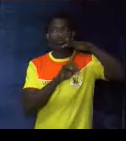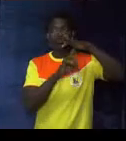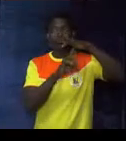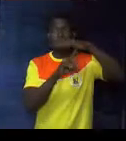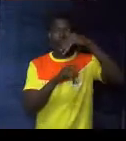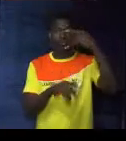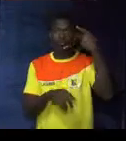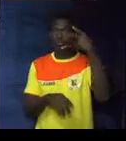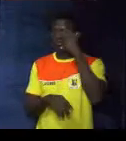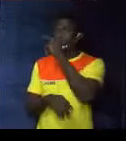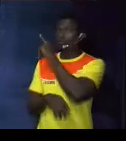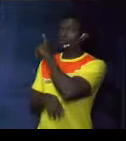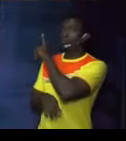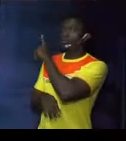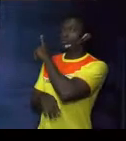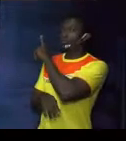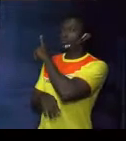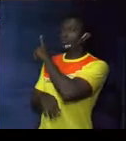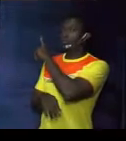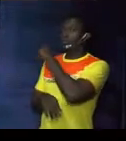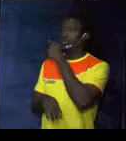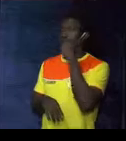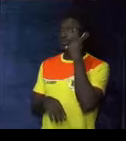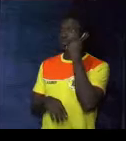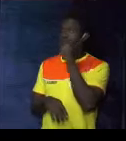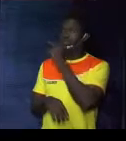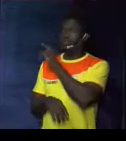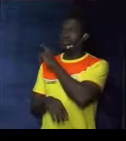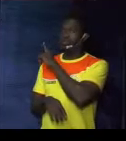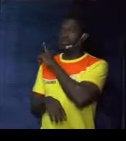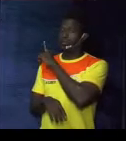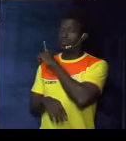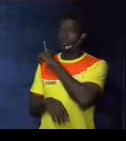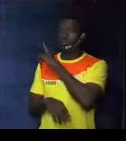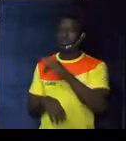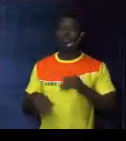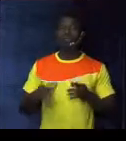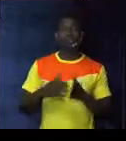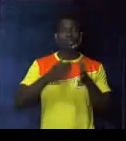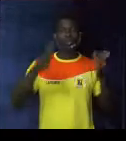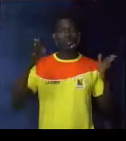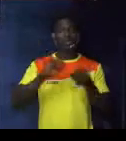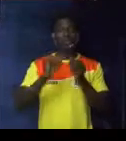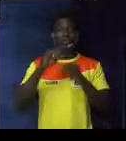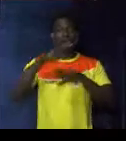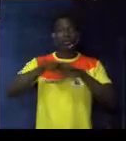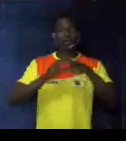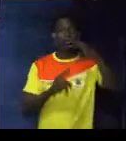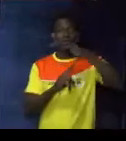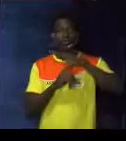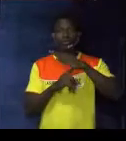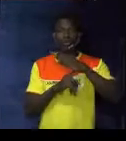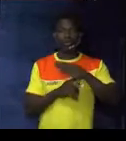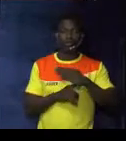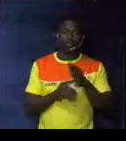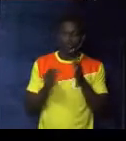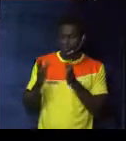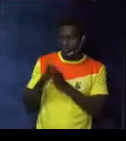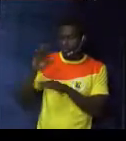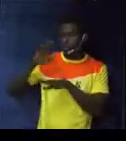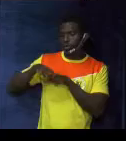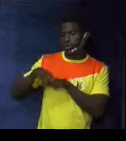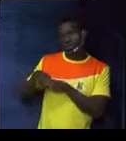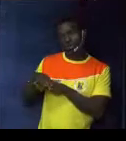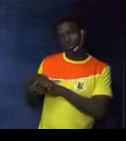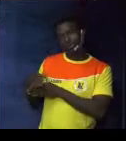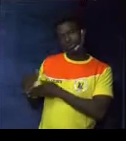this. I always like to put the numbers with the larger number on top and the smaller number to the side. It makes it easy for me to